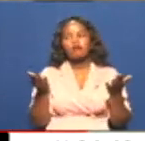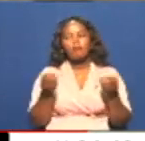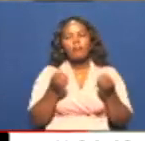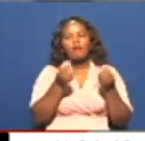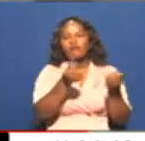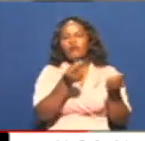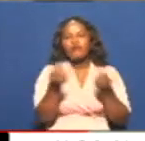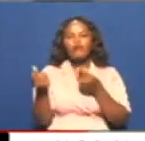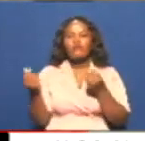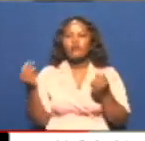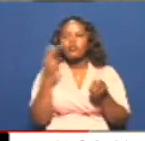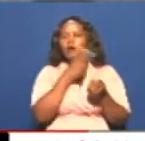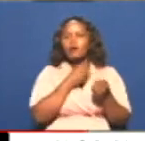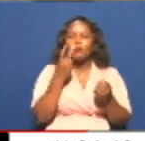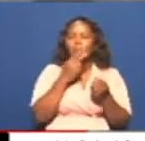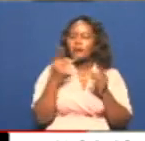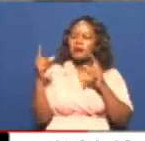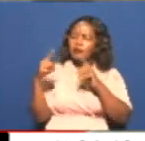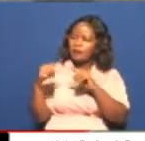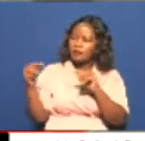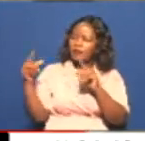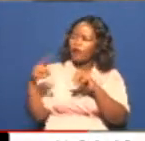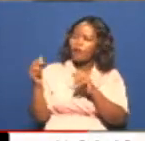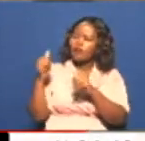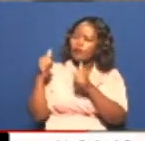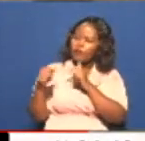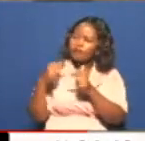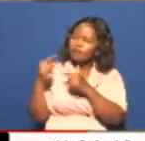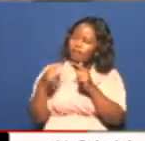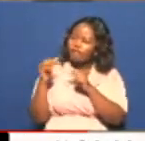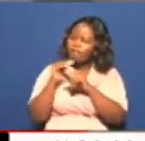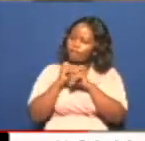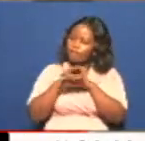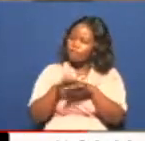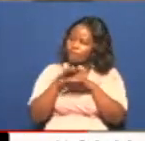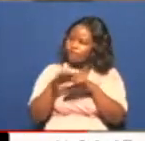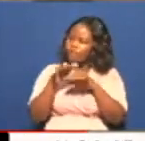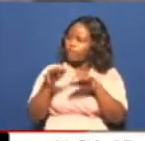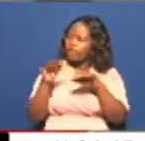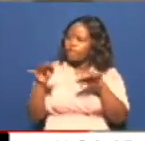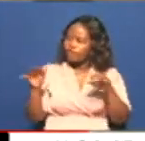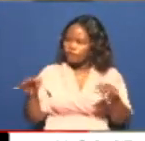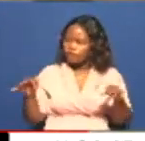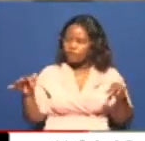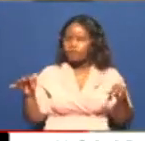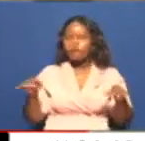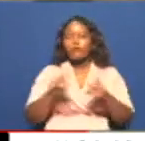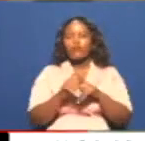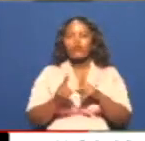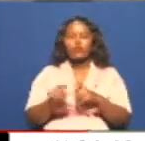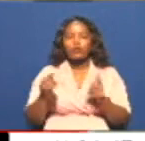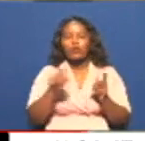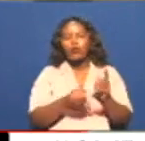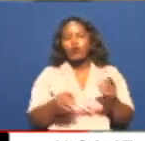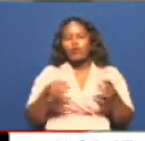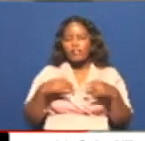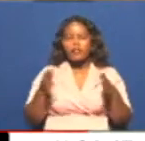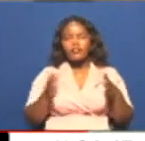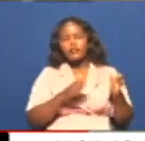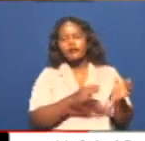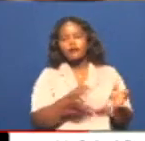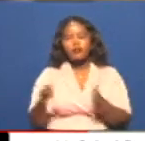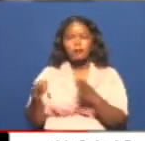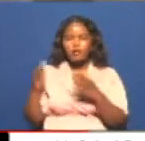undertones, and they were building up slowly. Mm-hmm. There was that progressive preparation of minds that mm-hmm.